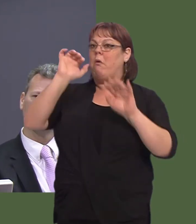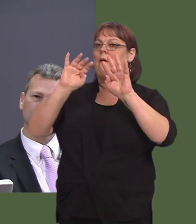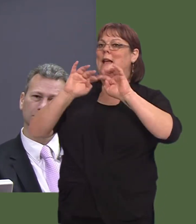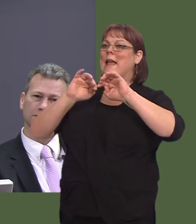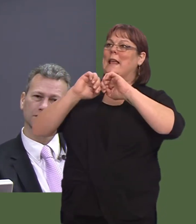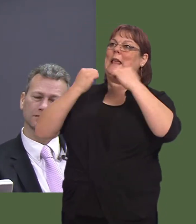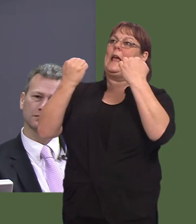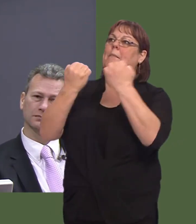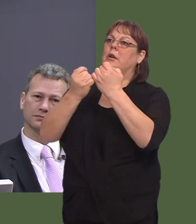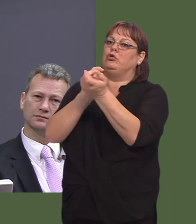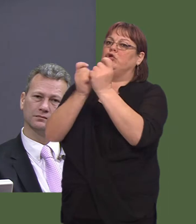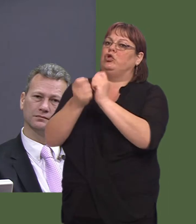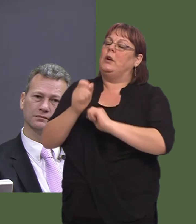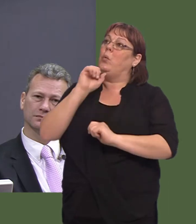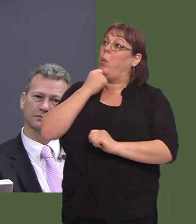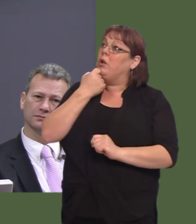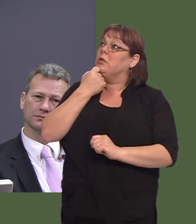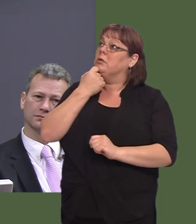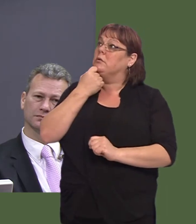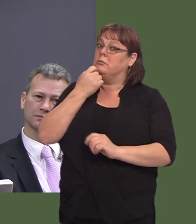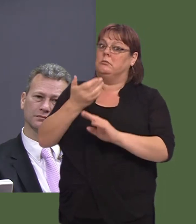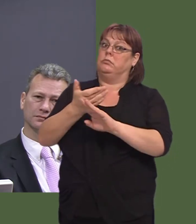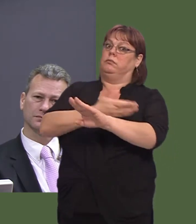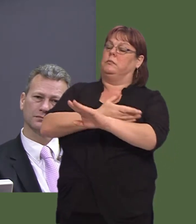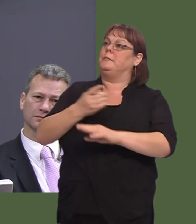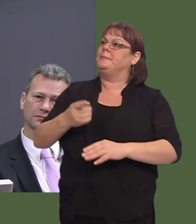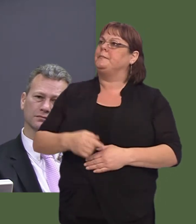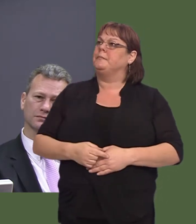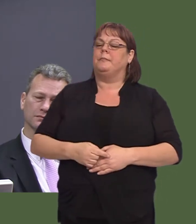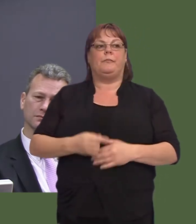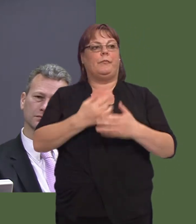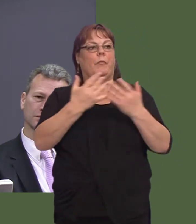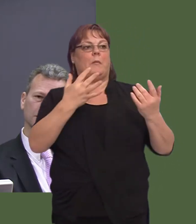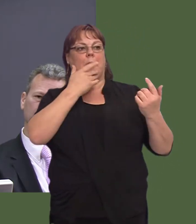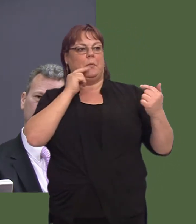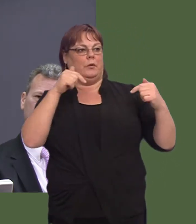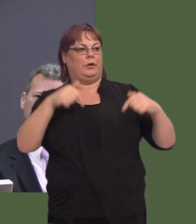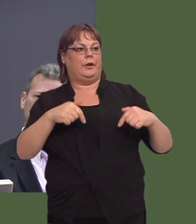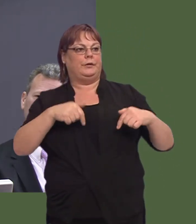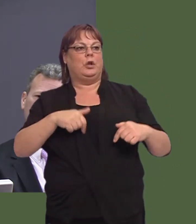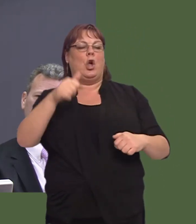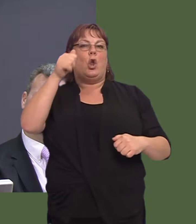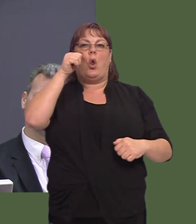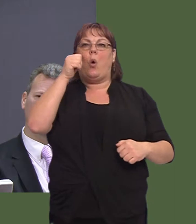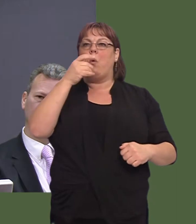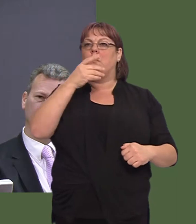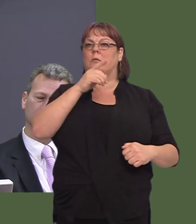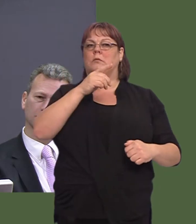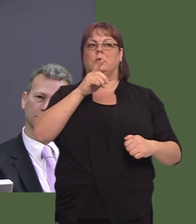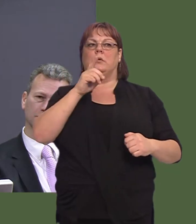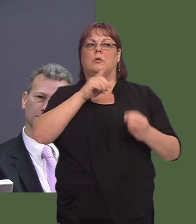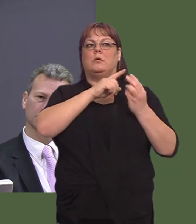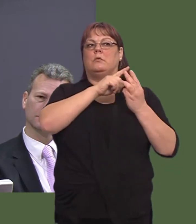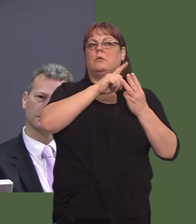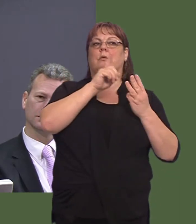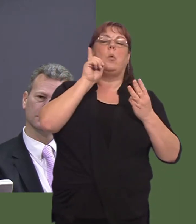reshuffle before it's happened. It also seems that there are many people here who know who the complainants are